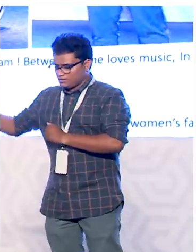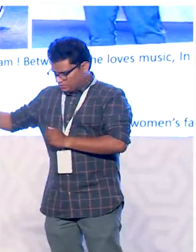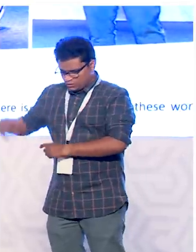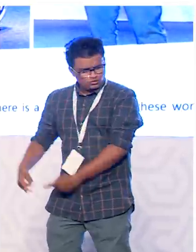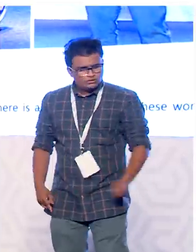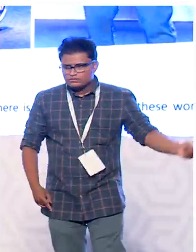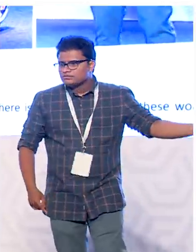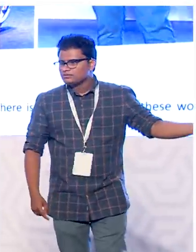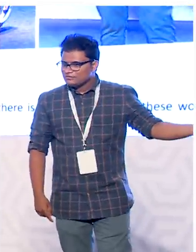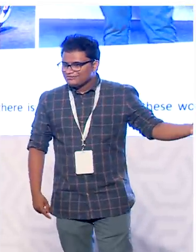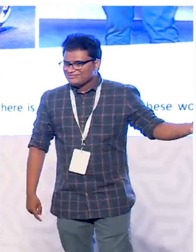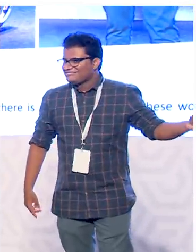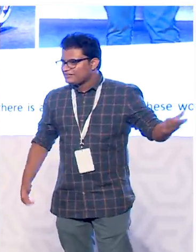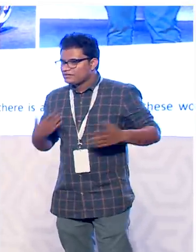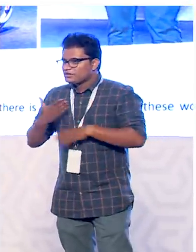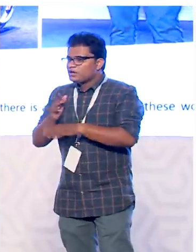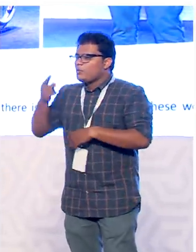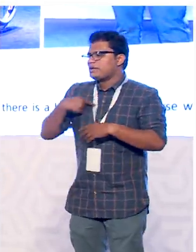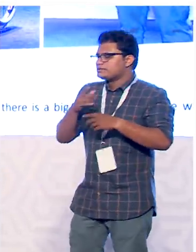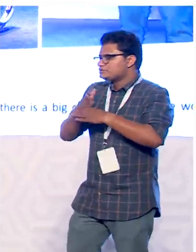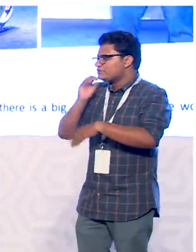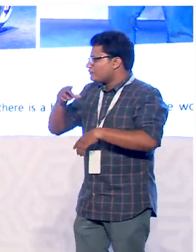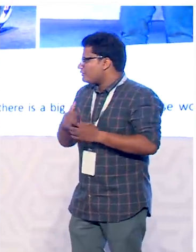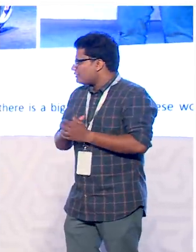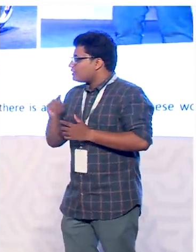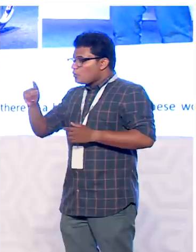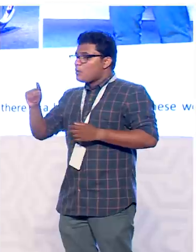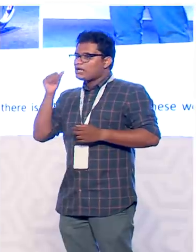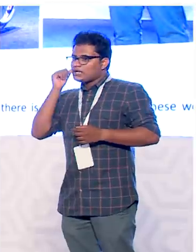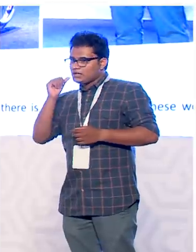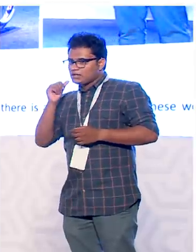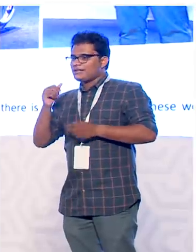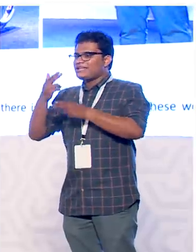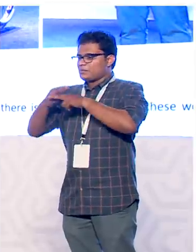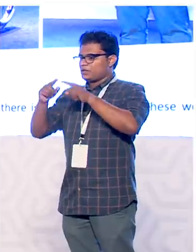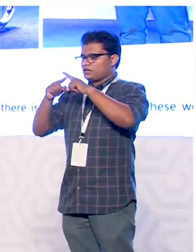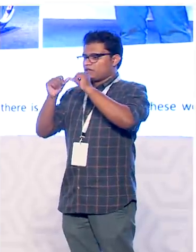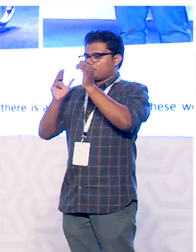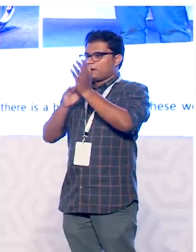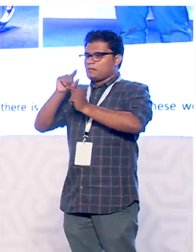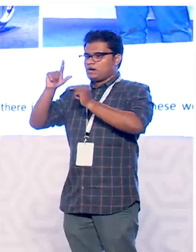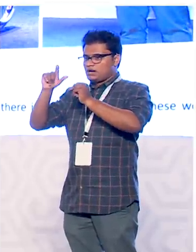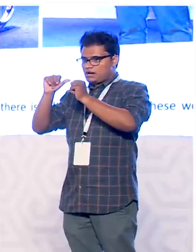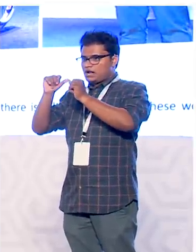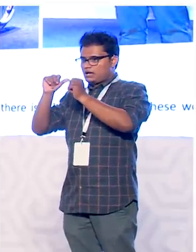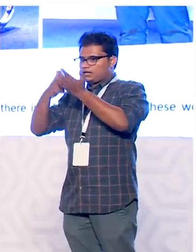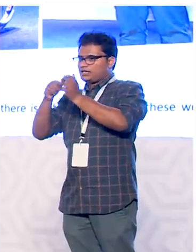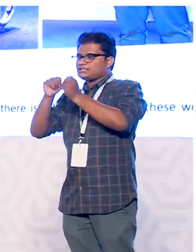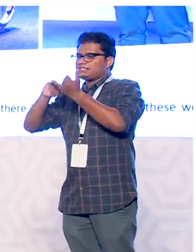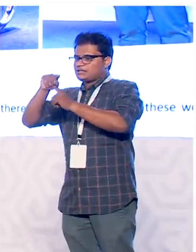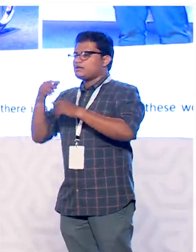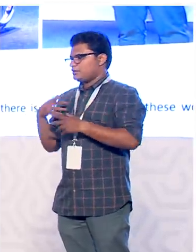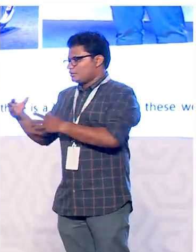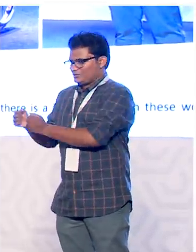instead of me. I just want to share one thing. There was this girl called Tamil Arasi. I took her for